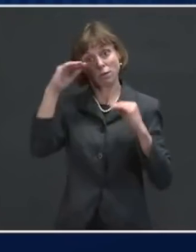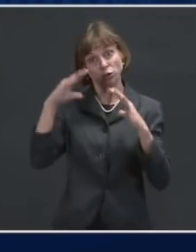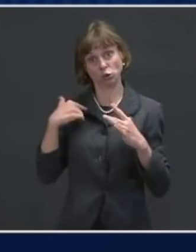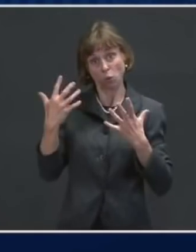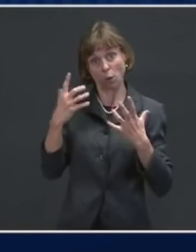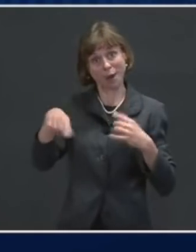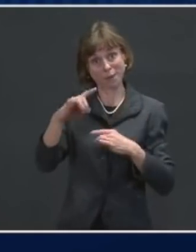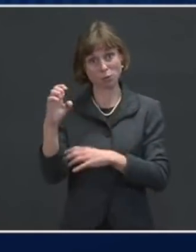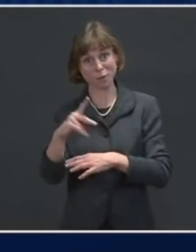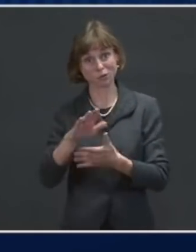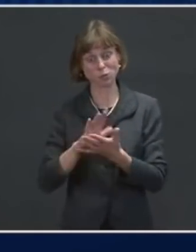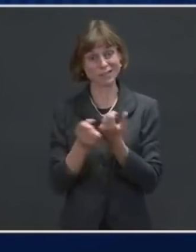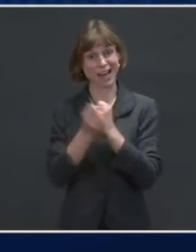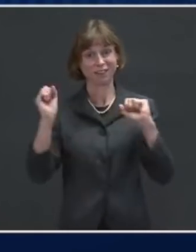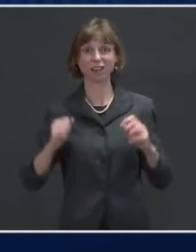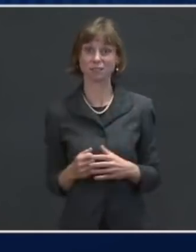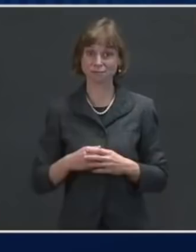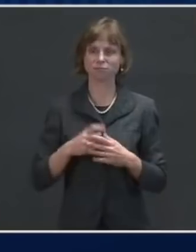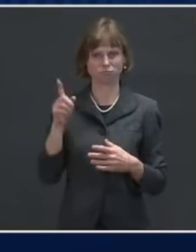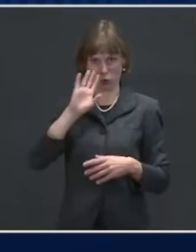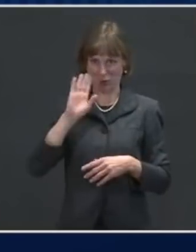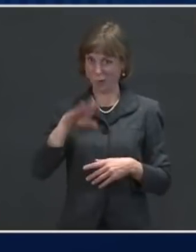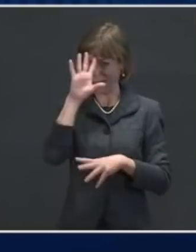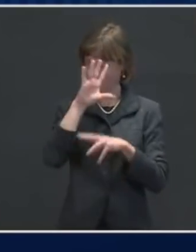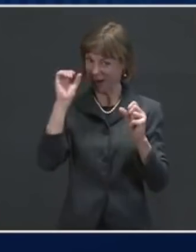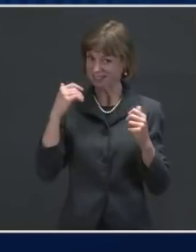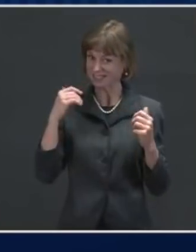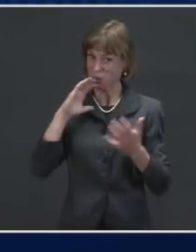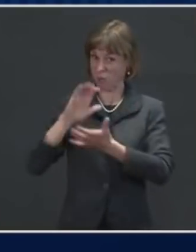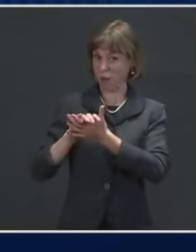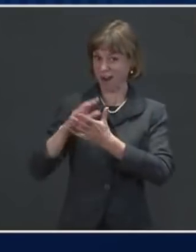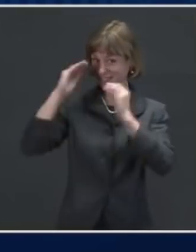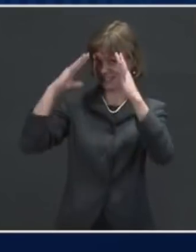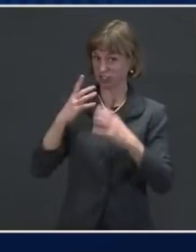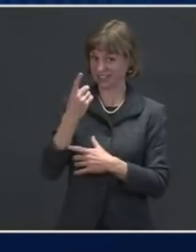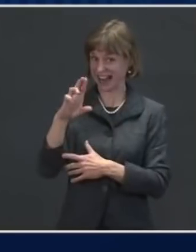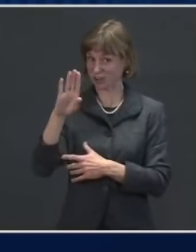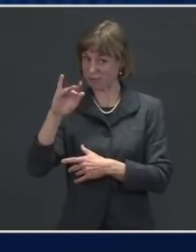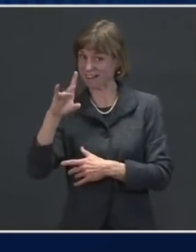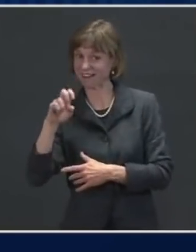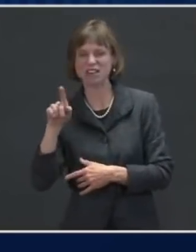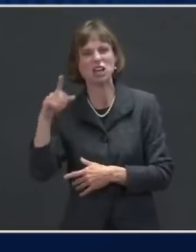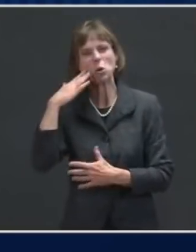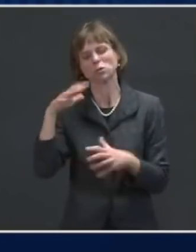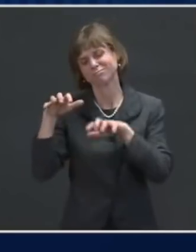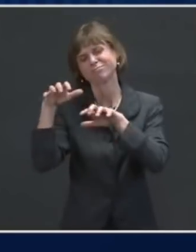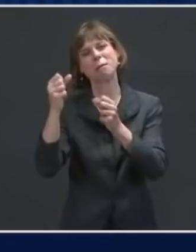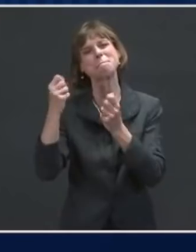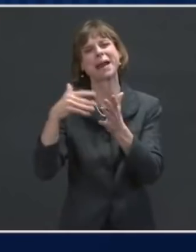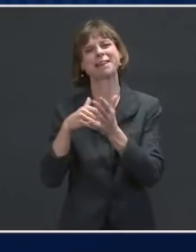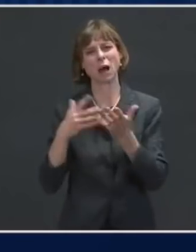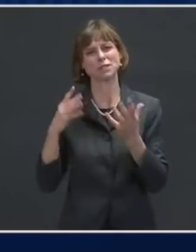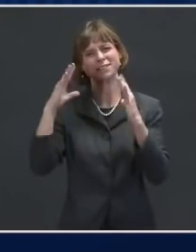back to school safely. And, the president is married to a teacher, Dr. Biden. He's known many thousands of teachers throughout his